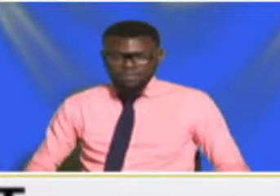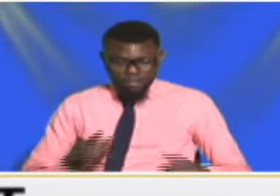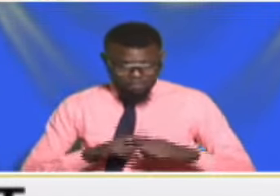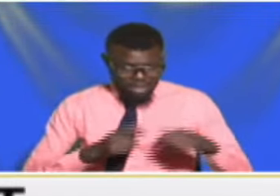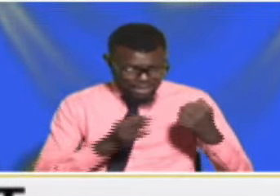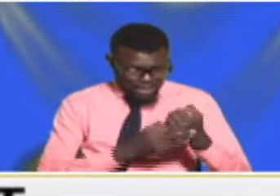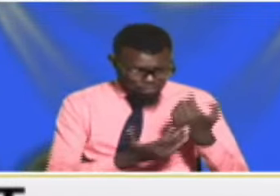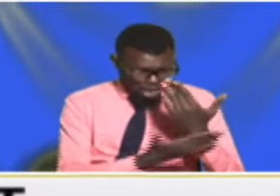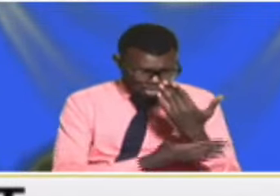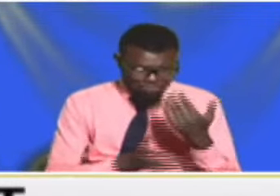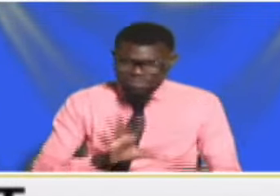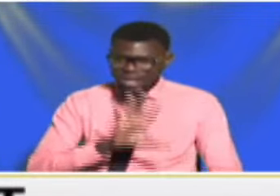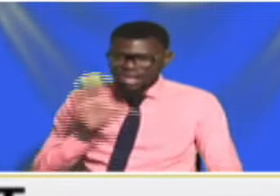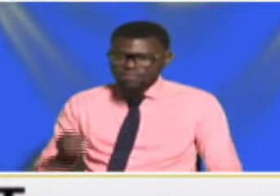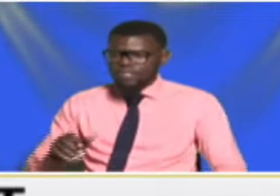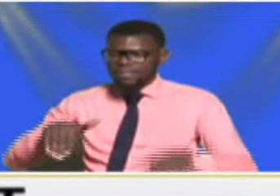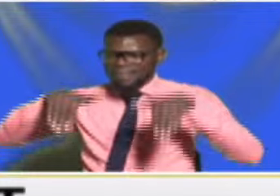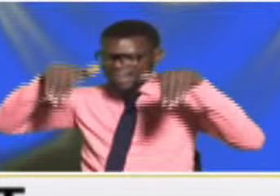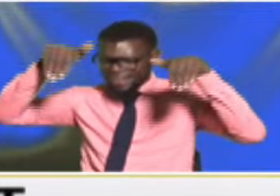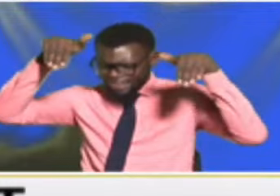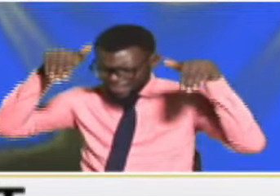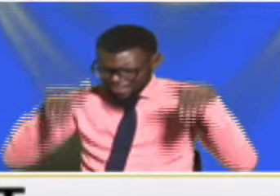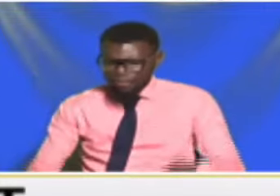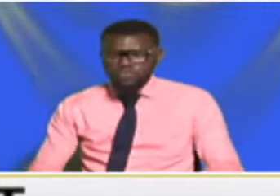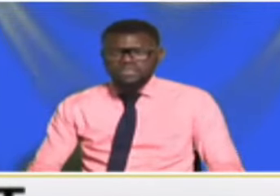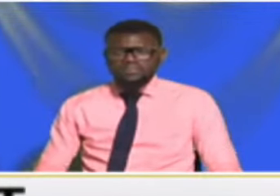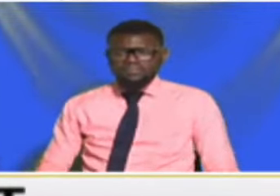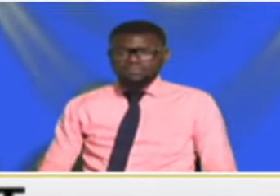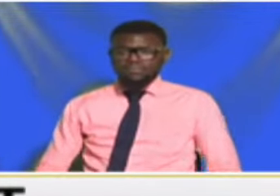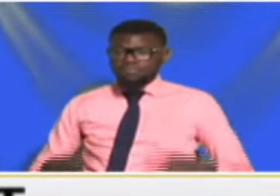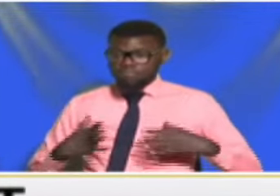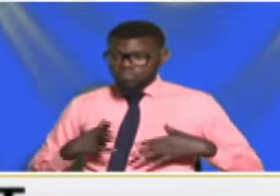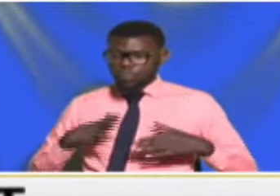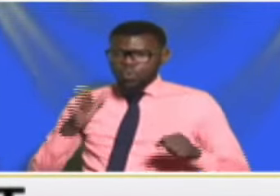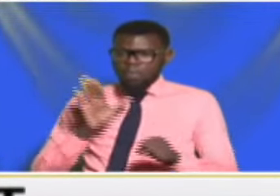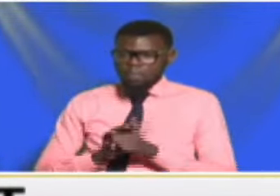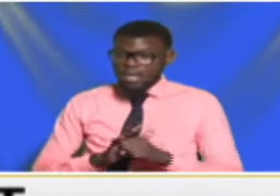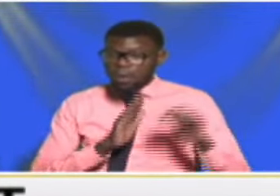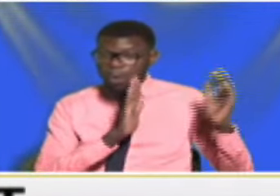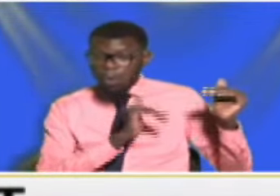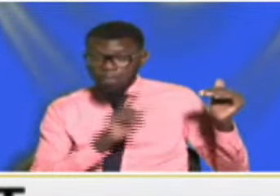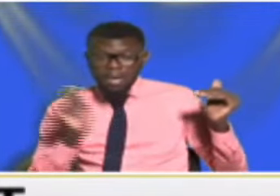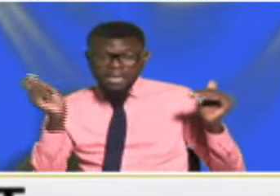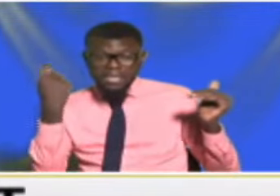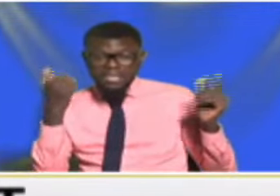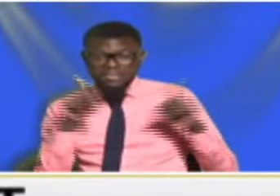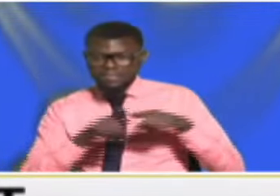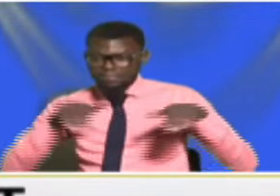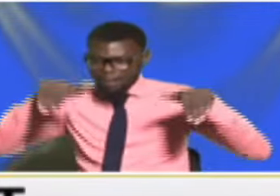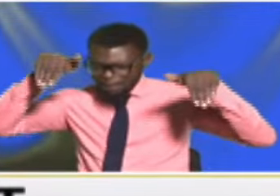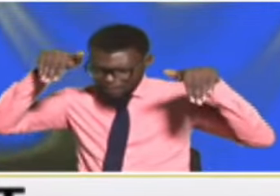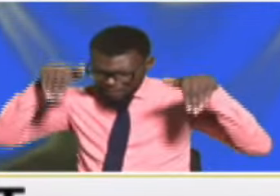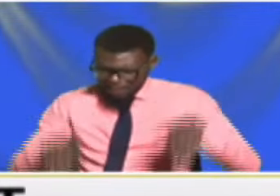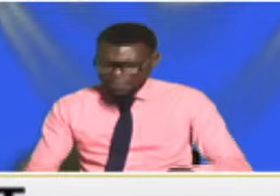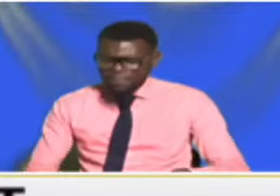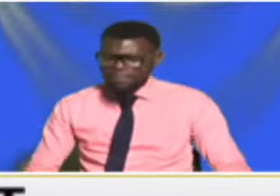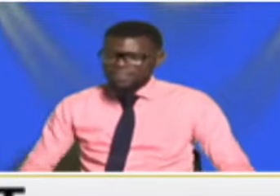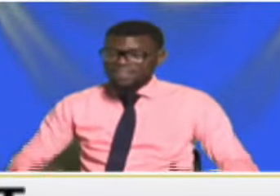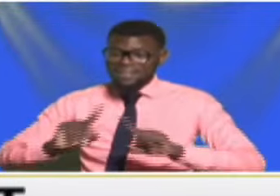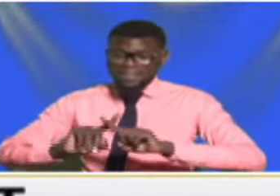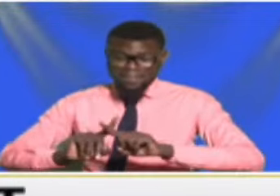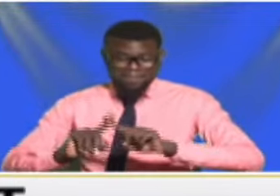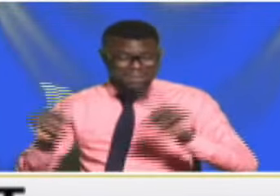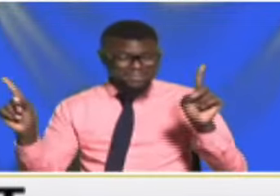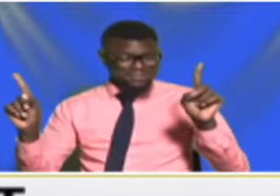countries in Africa went down. Many people expected Kenya to be among the 8. But believe you